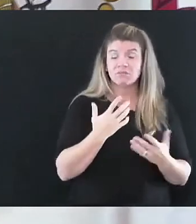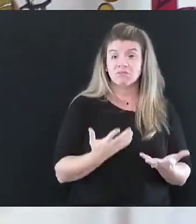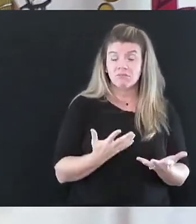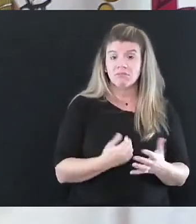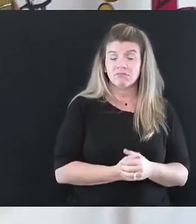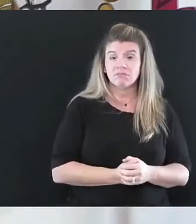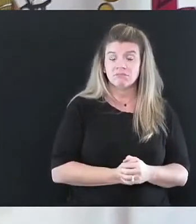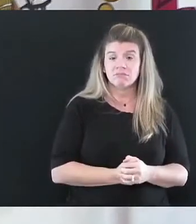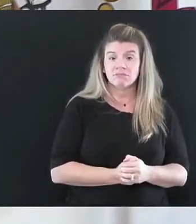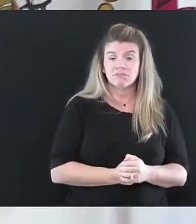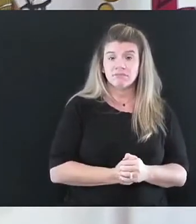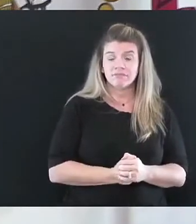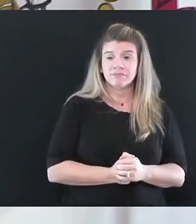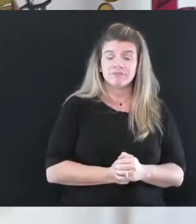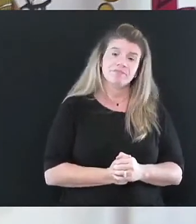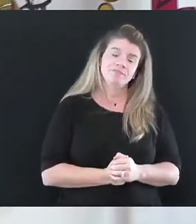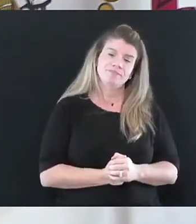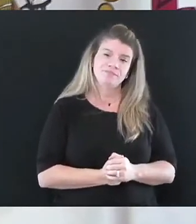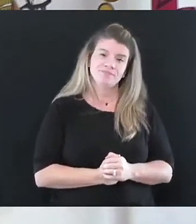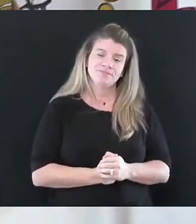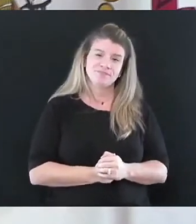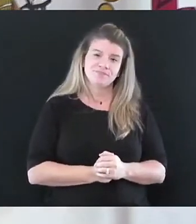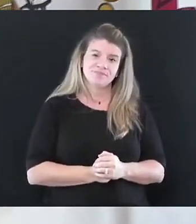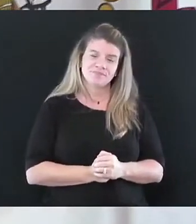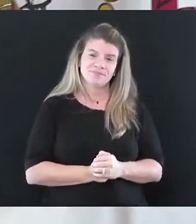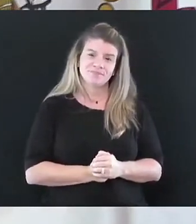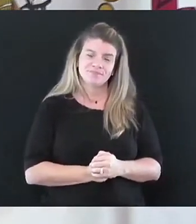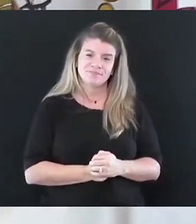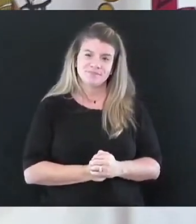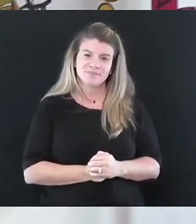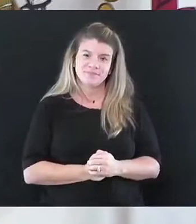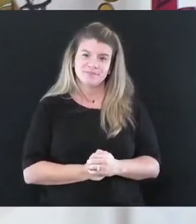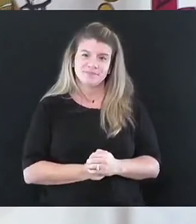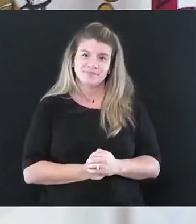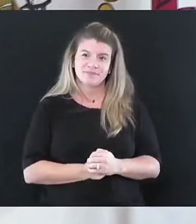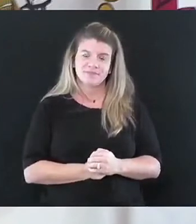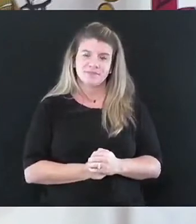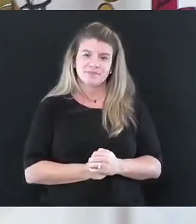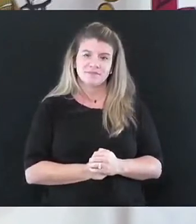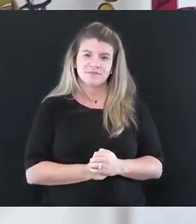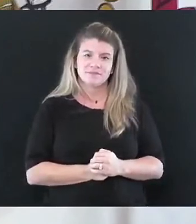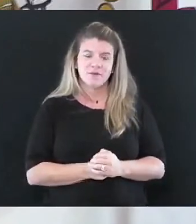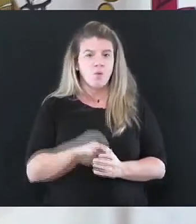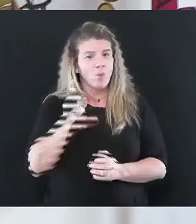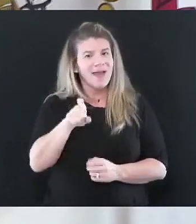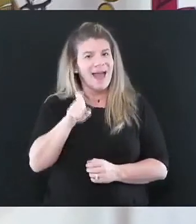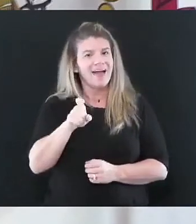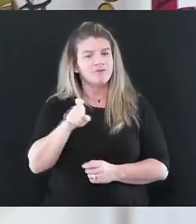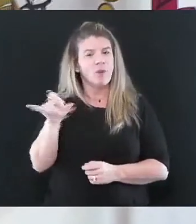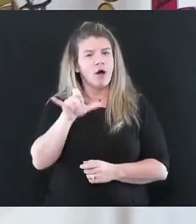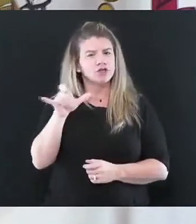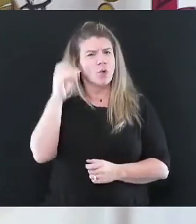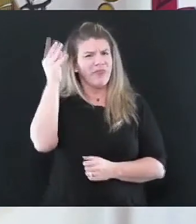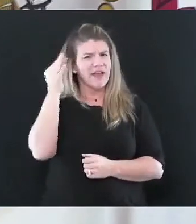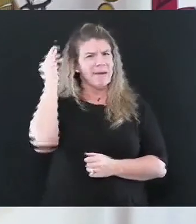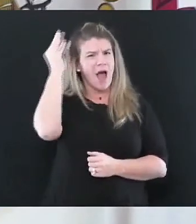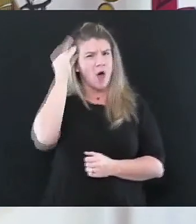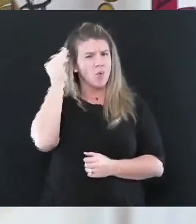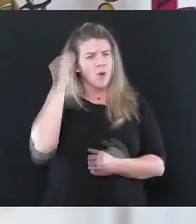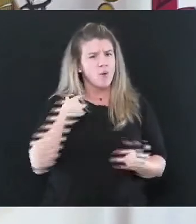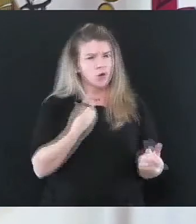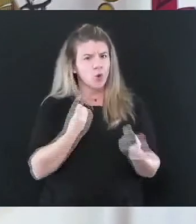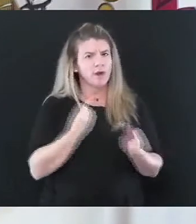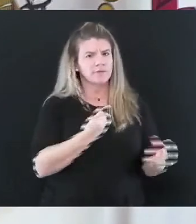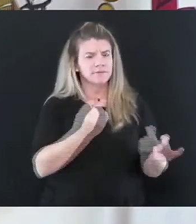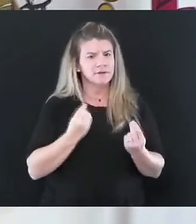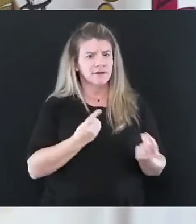think we've got to be, we've got to be smart about what we do. I mean, if we